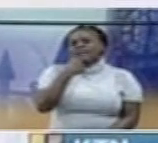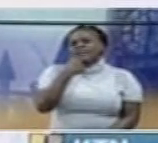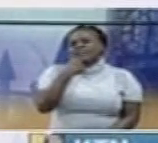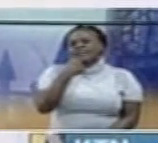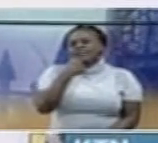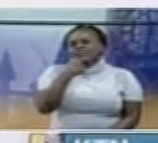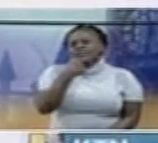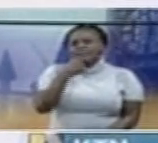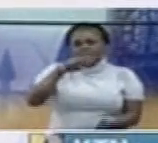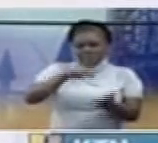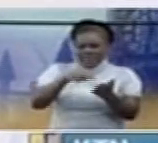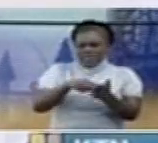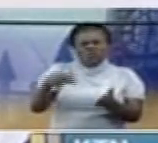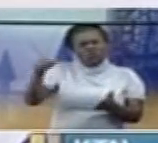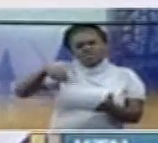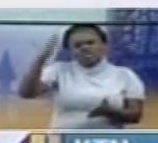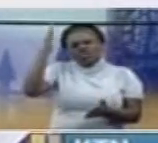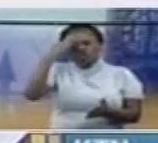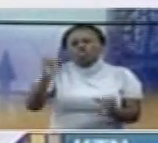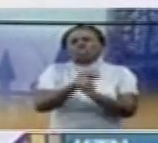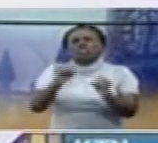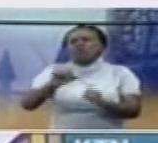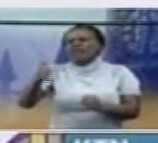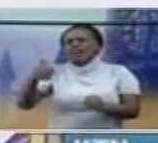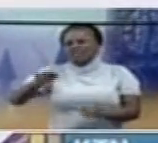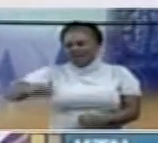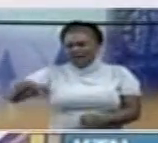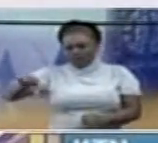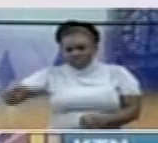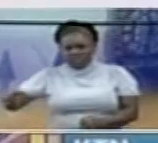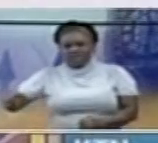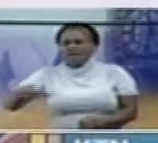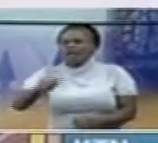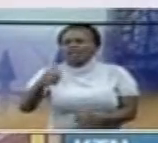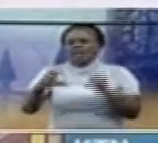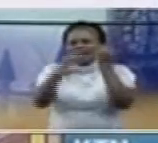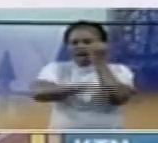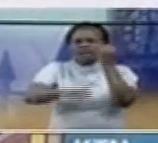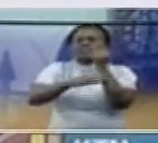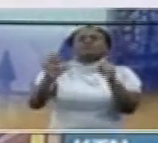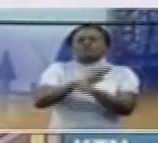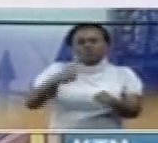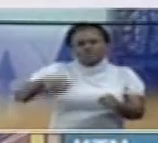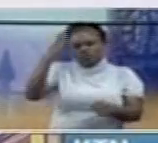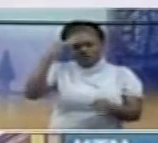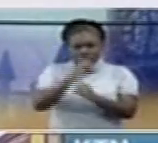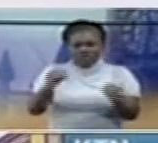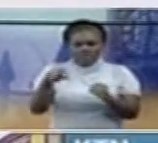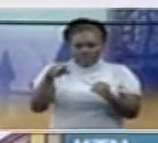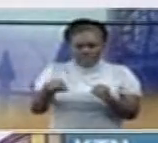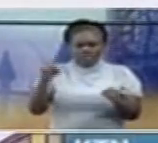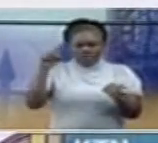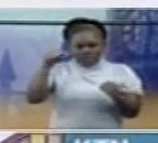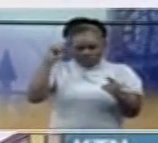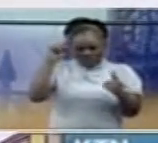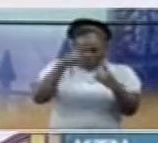Mm-hmm. So we don't even know what the figures look like when you look at the country in its entirety. And this is a goal we're supposed to